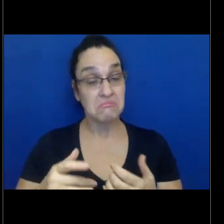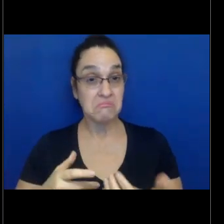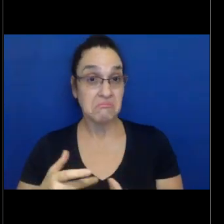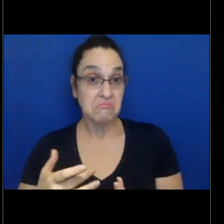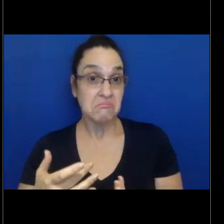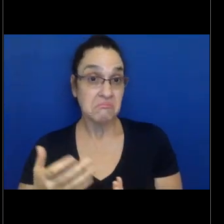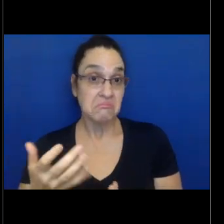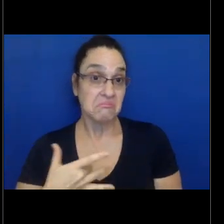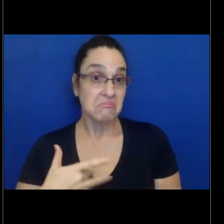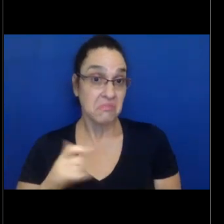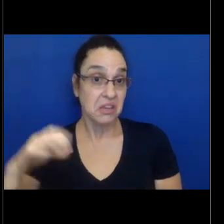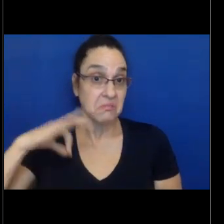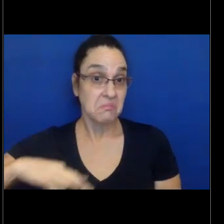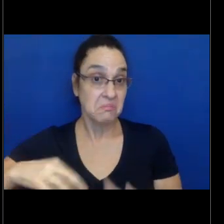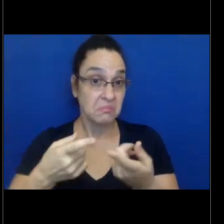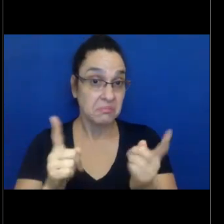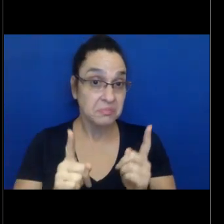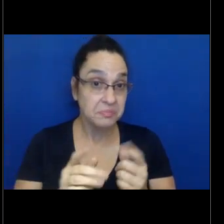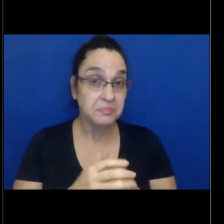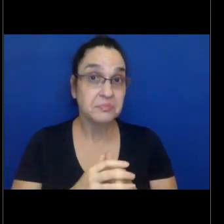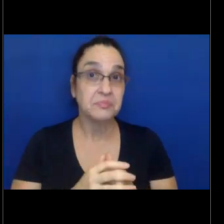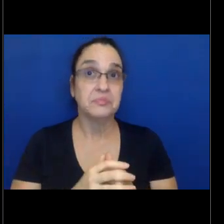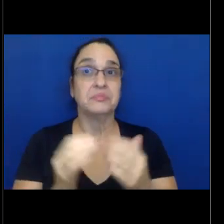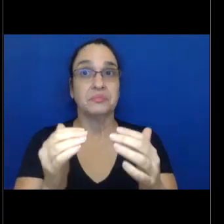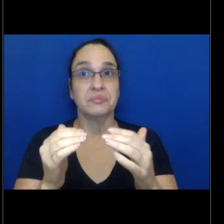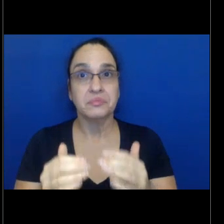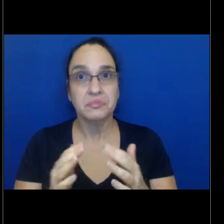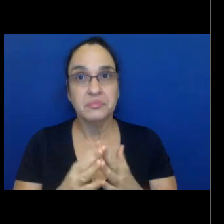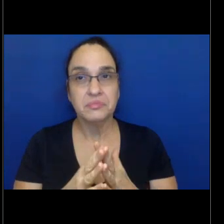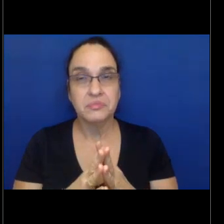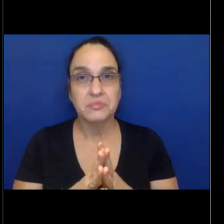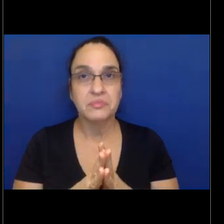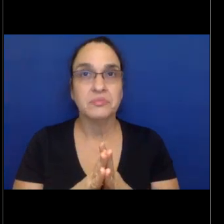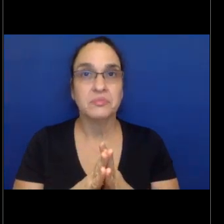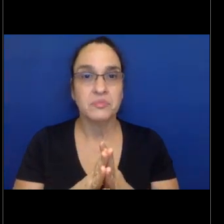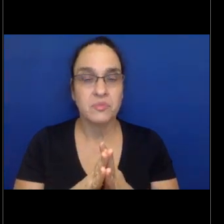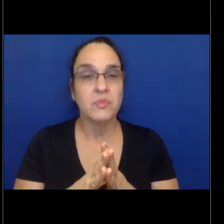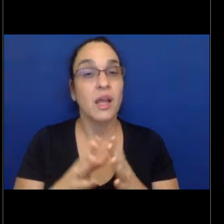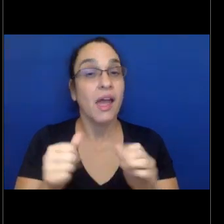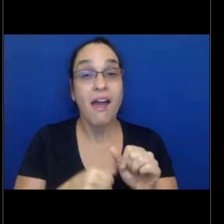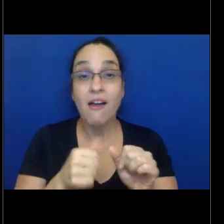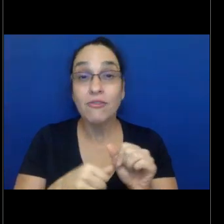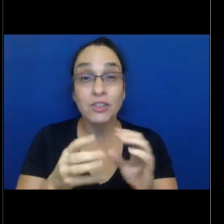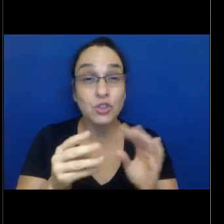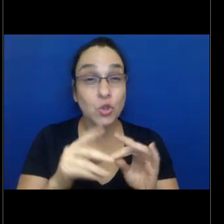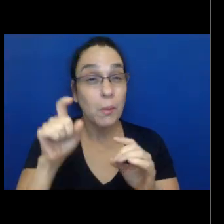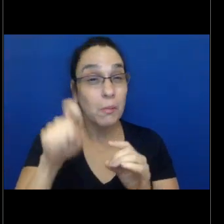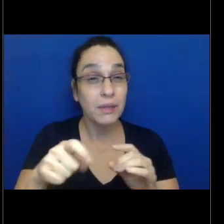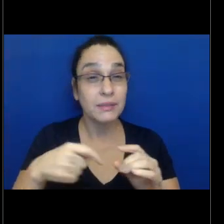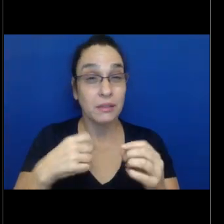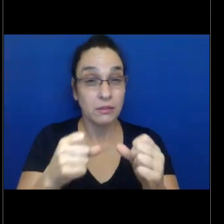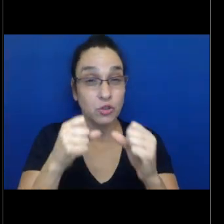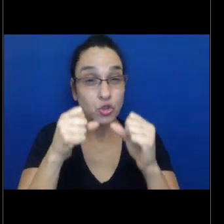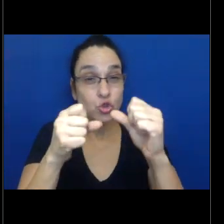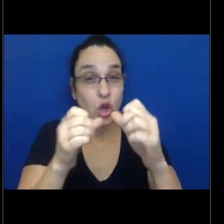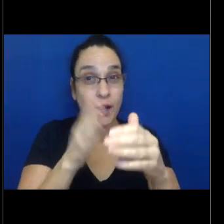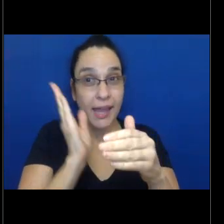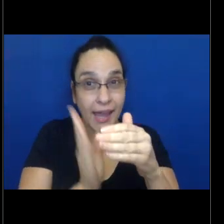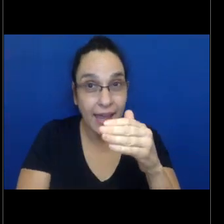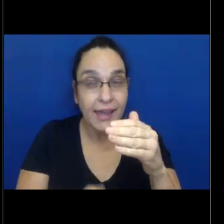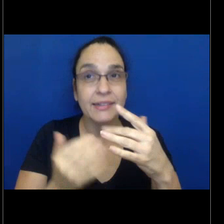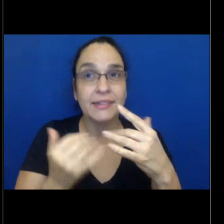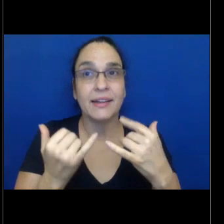And also, you have to give any story would have to have a strong ending. So here I quote from Morris Halley, who told me more